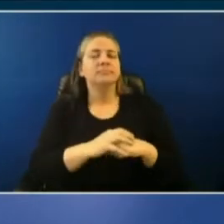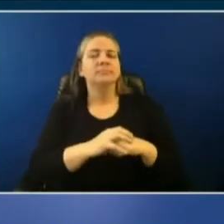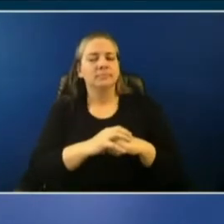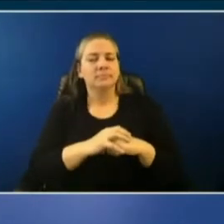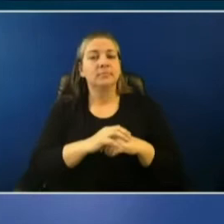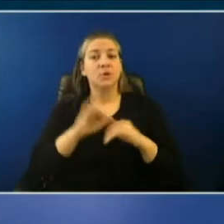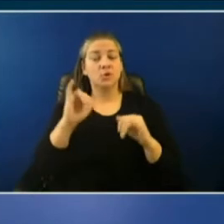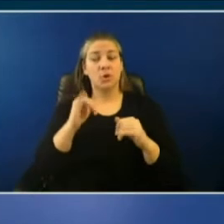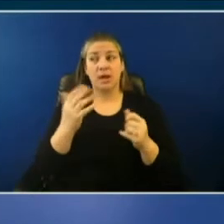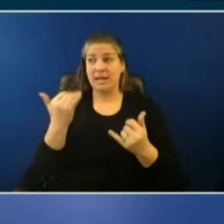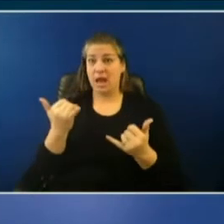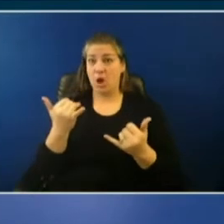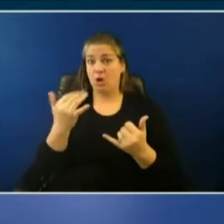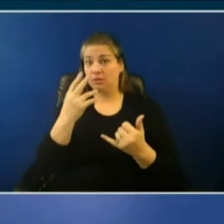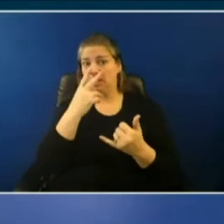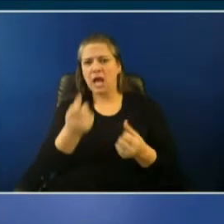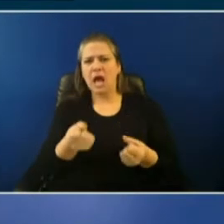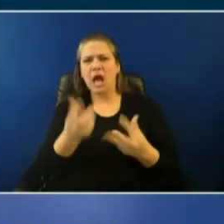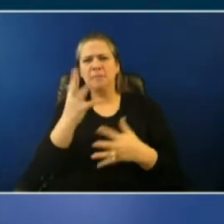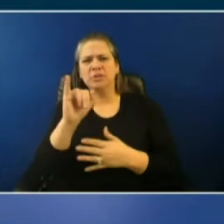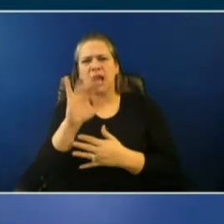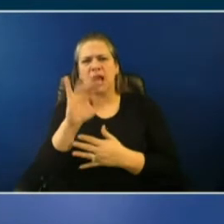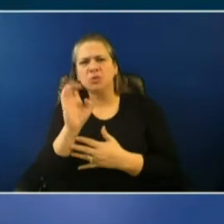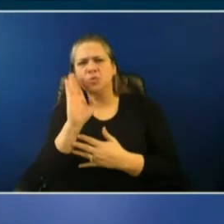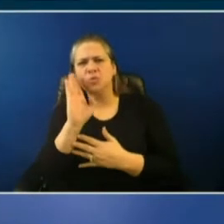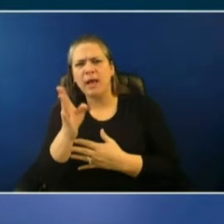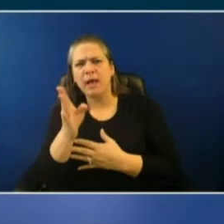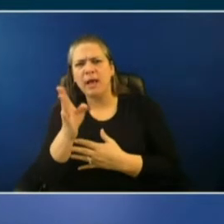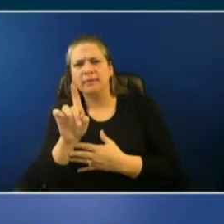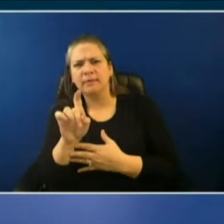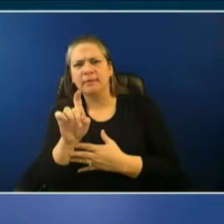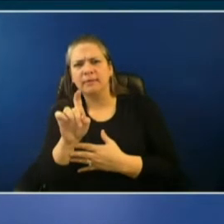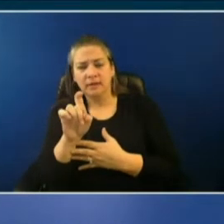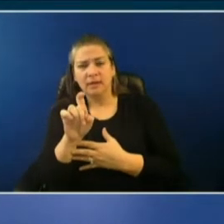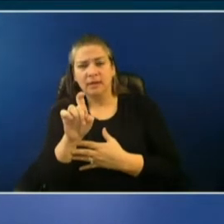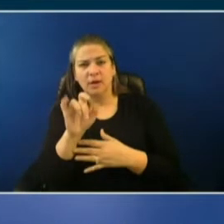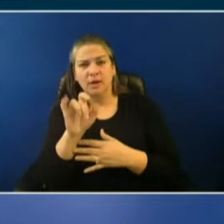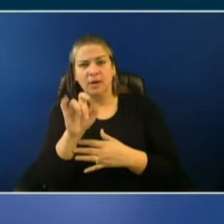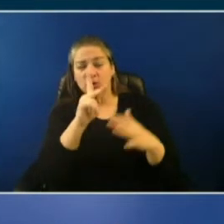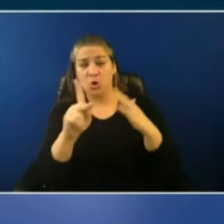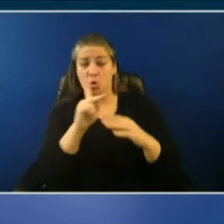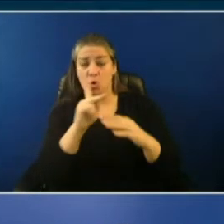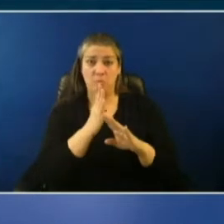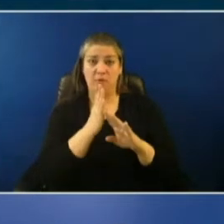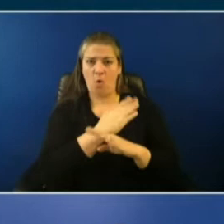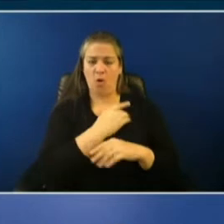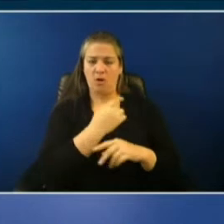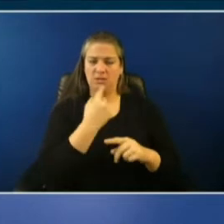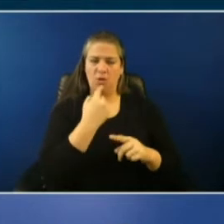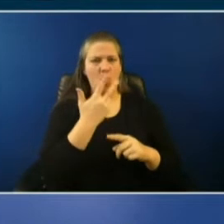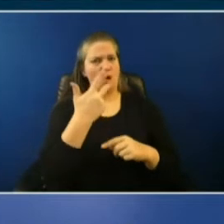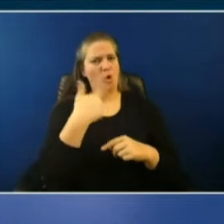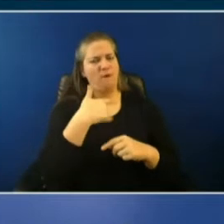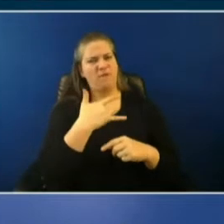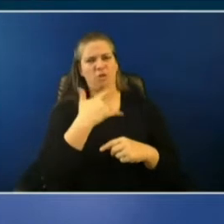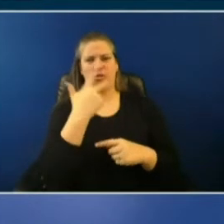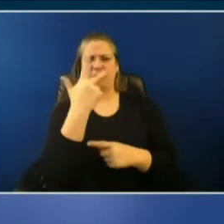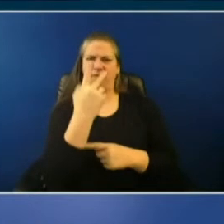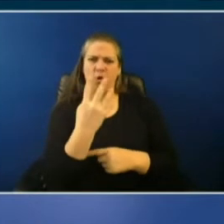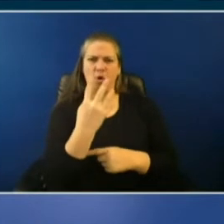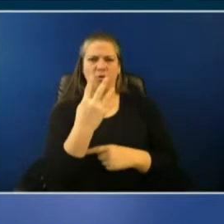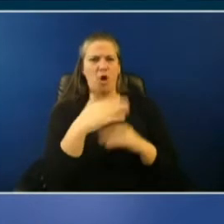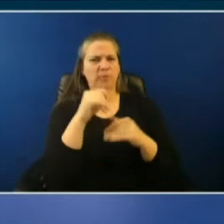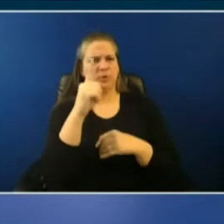ice, if we can switch to the next one. We originally had some predictions that were almost 3/4 of an inch of ice. They have